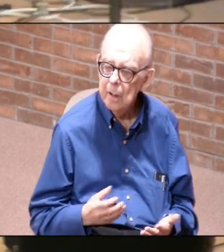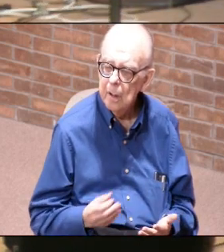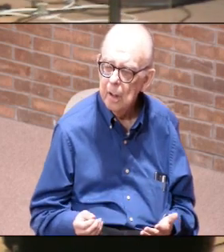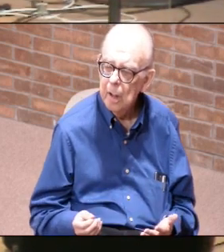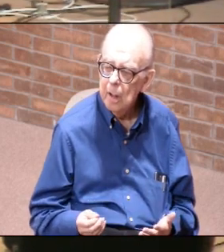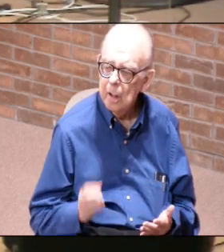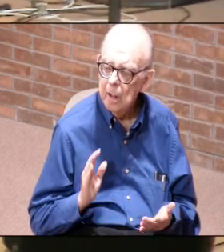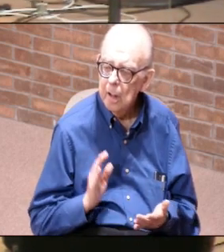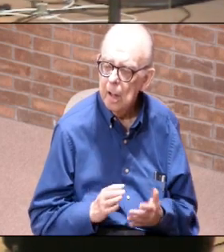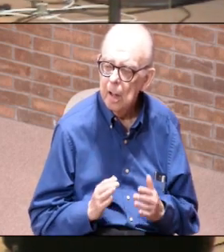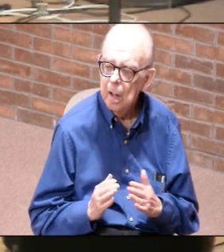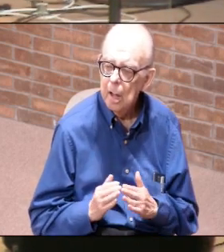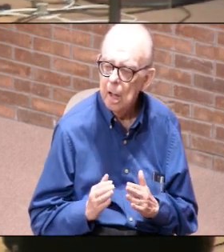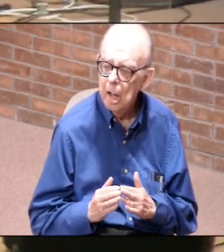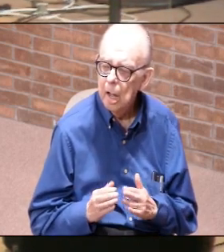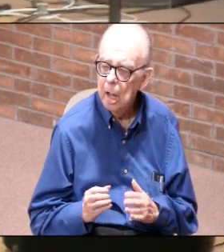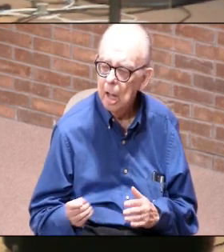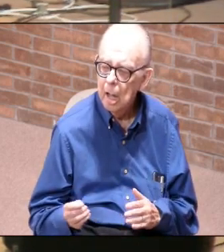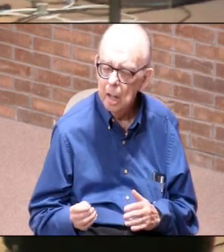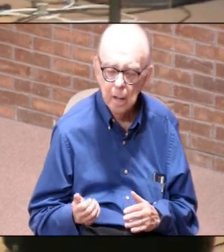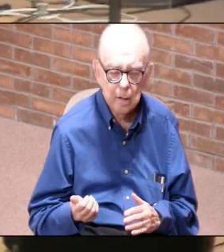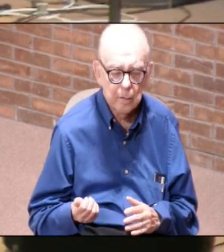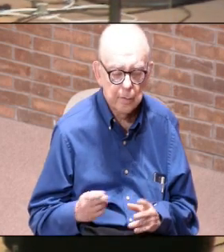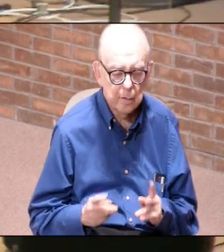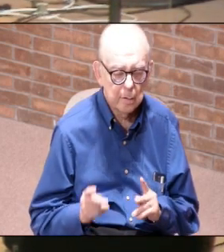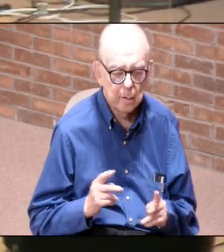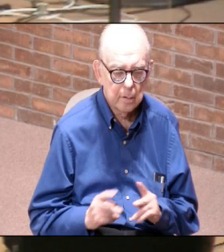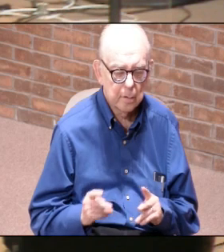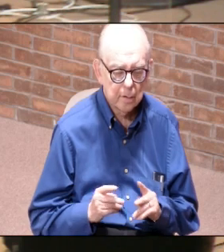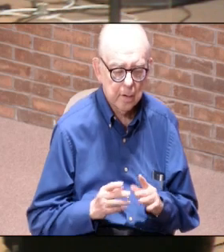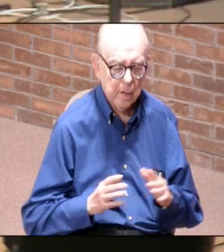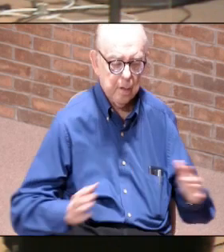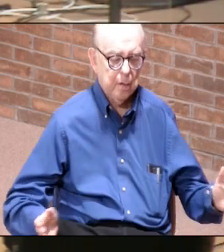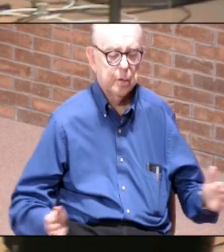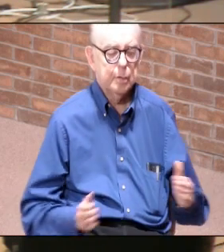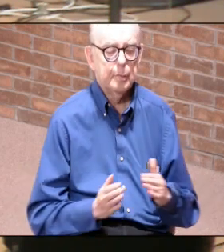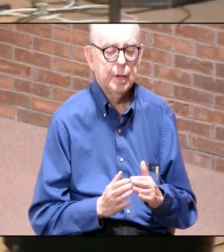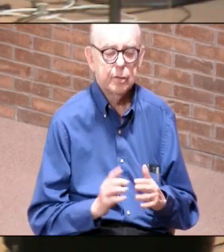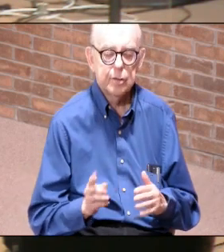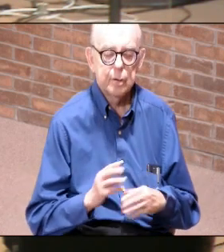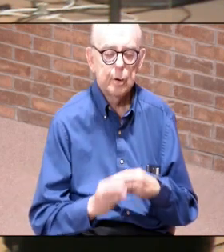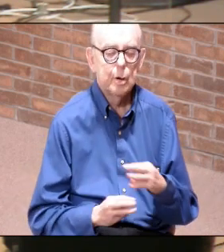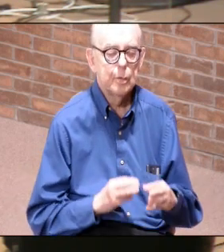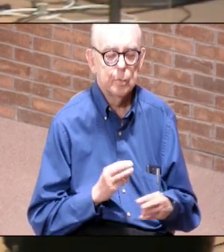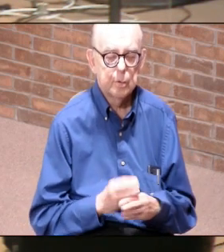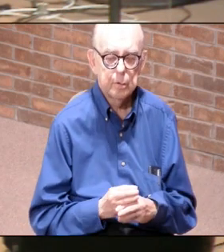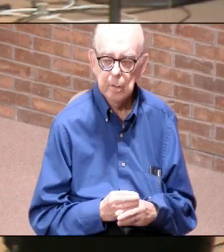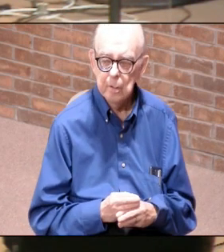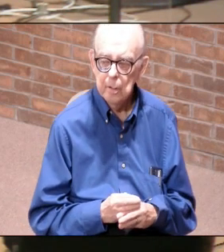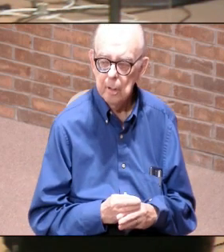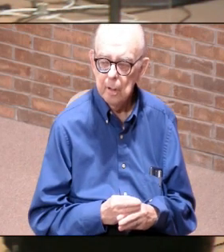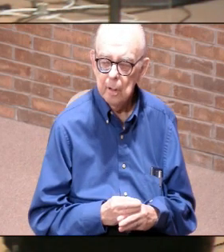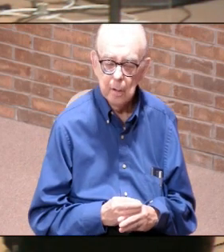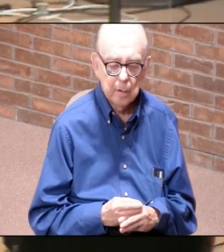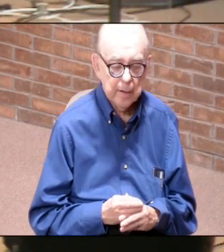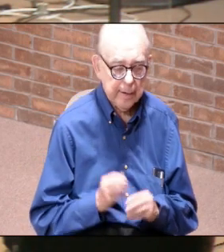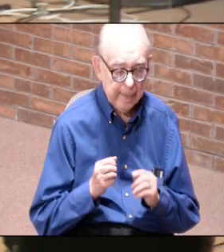from a little town of a couple hundred people to the biggest city in the world. That's what he's asking him to